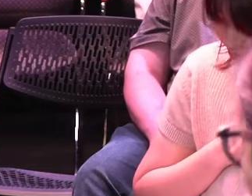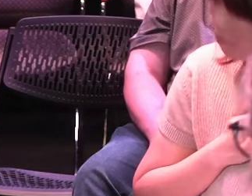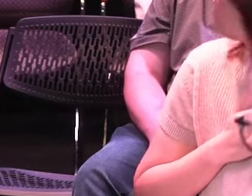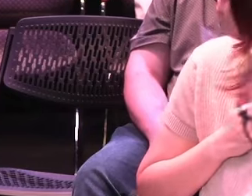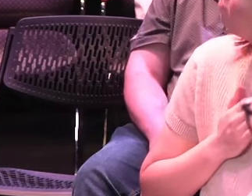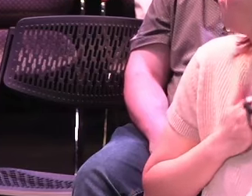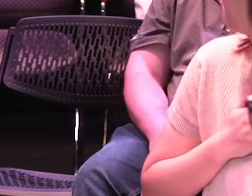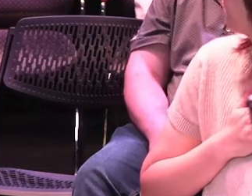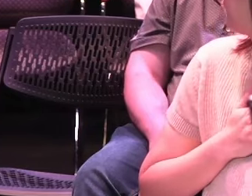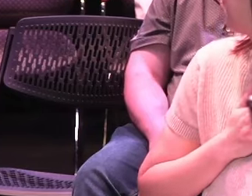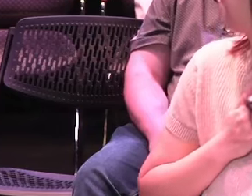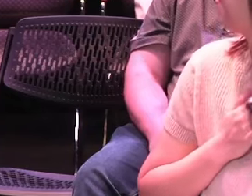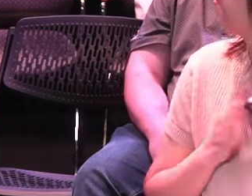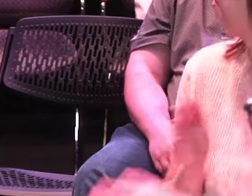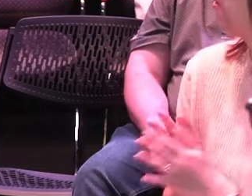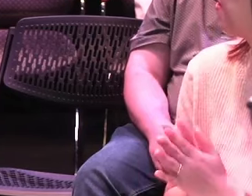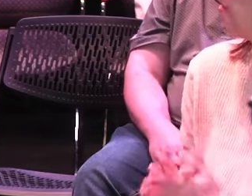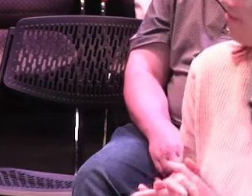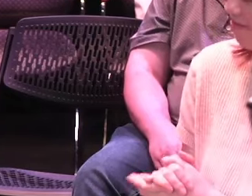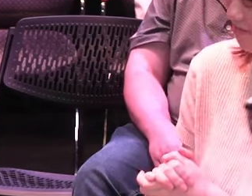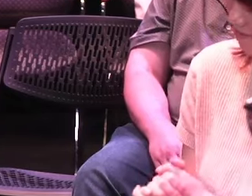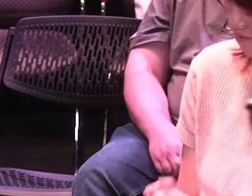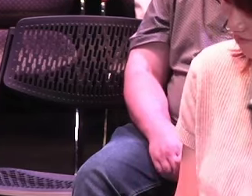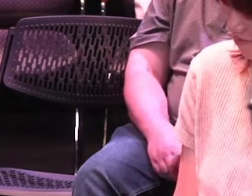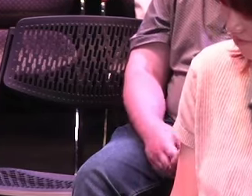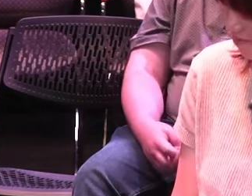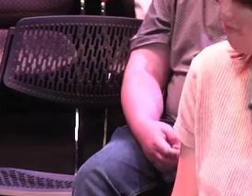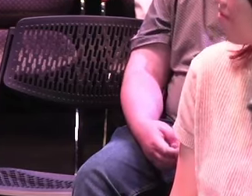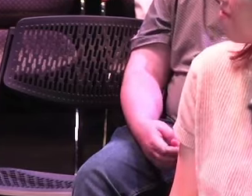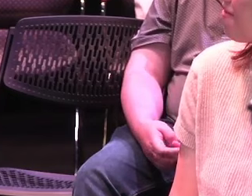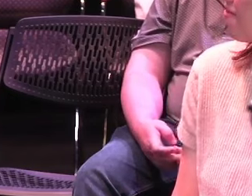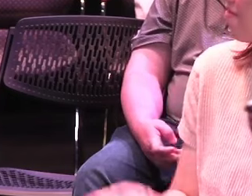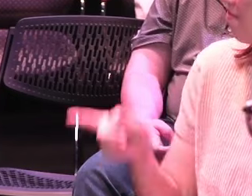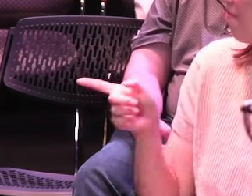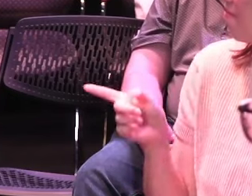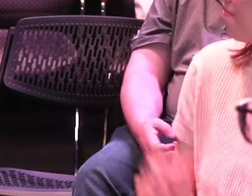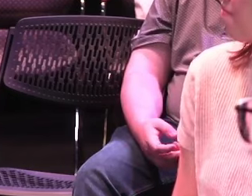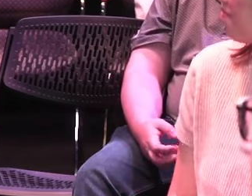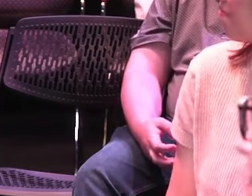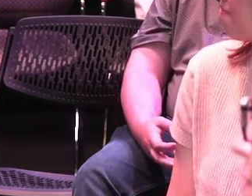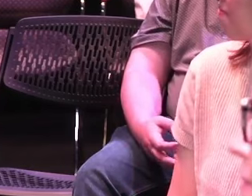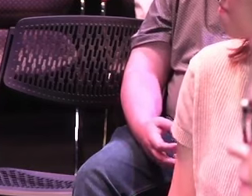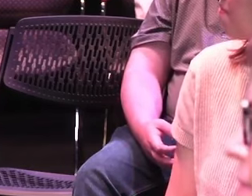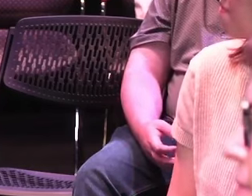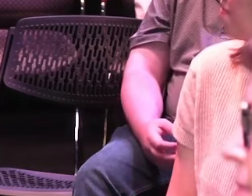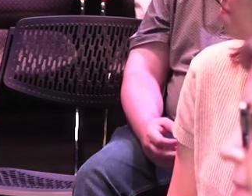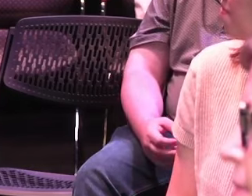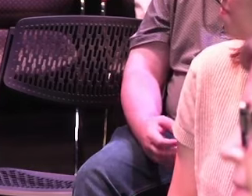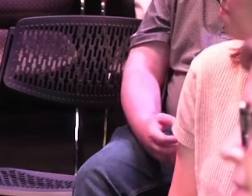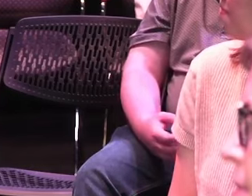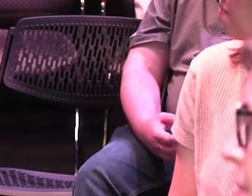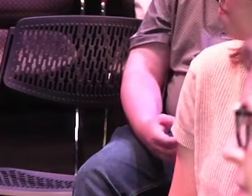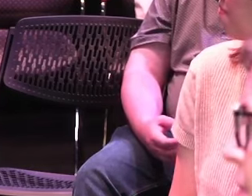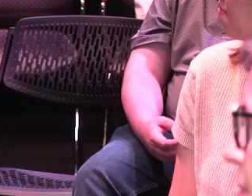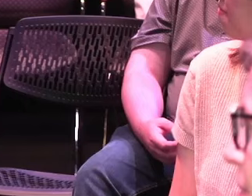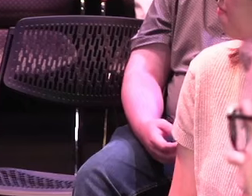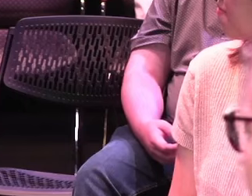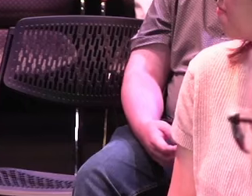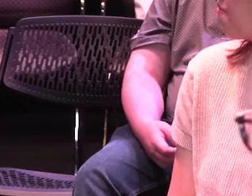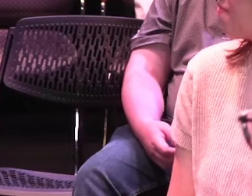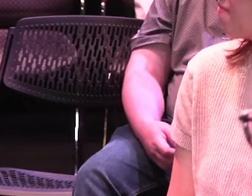live stream audience. Thank you, guys. We can adjourn to the lobby for a beautiful reception.